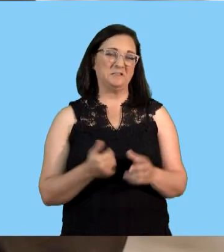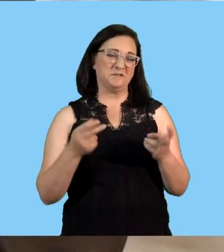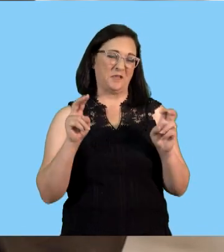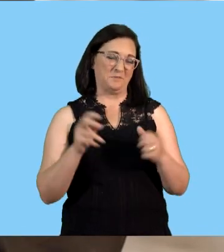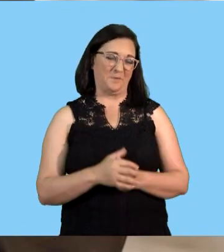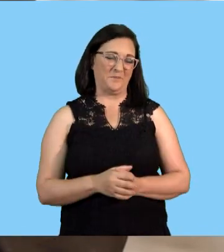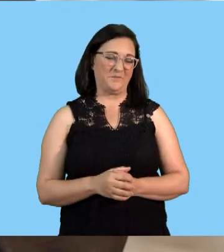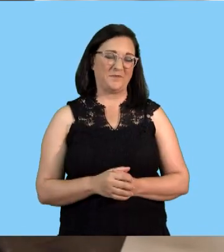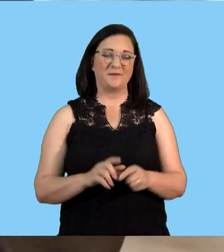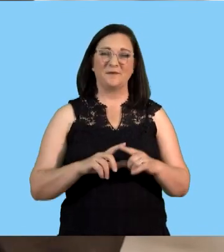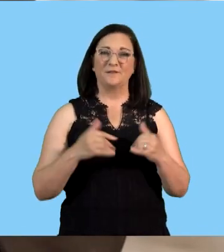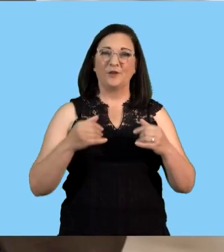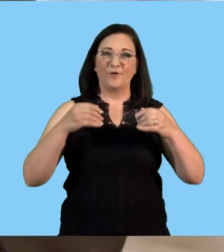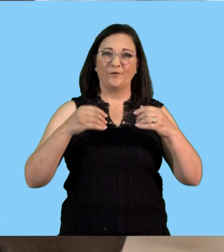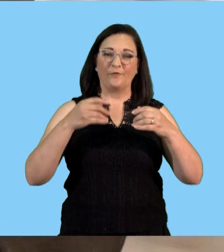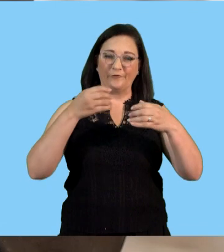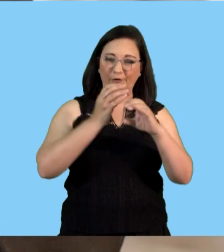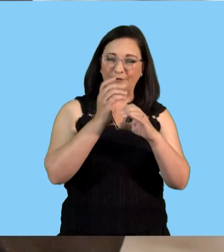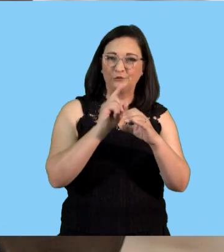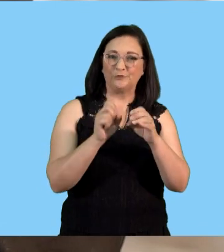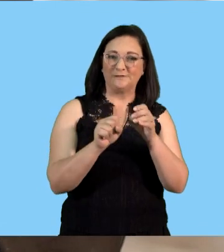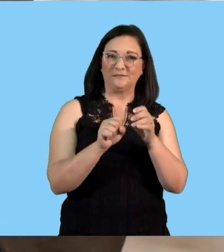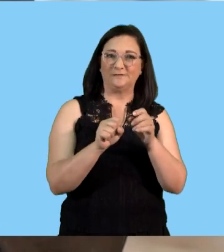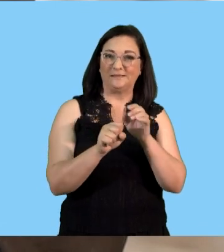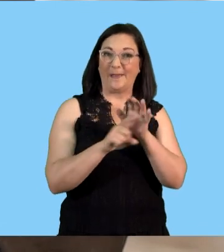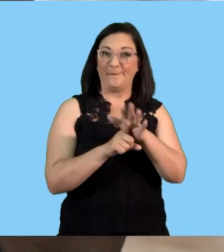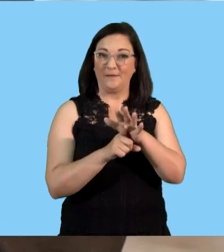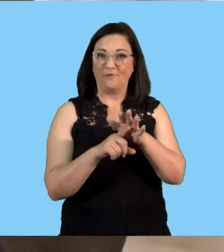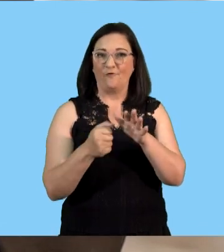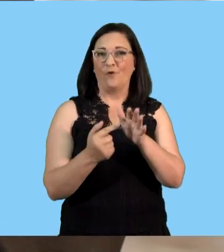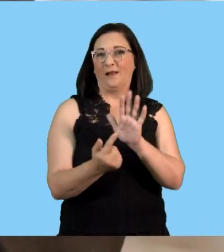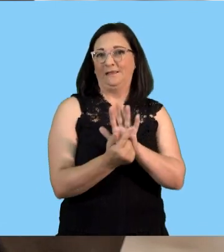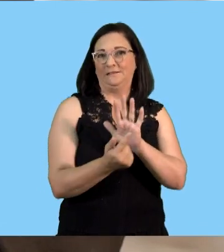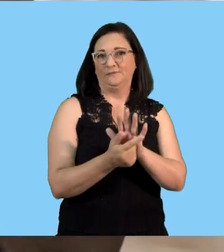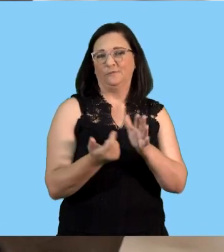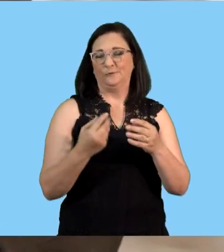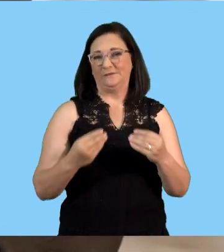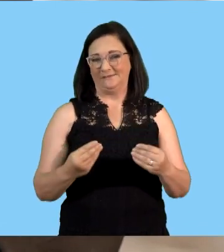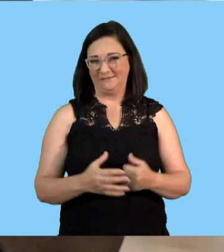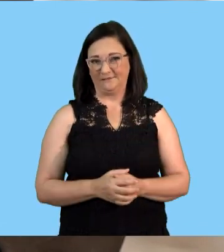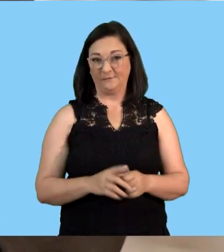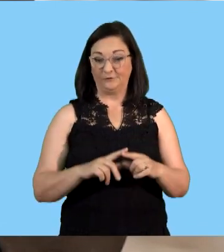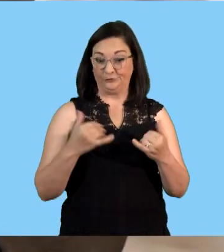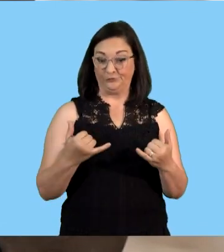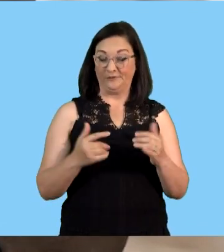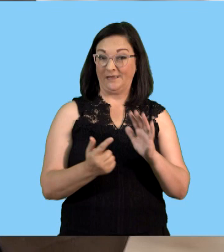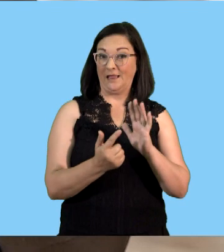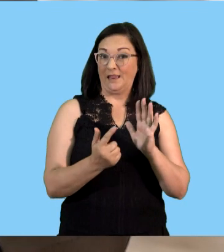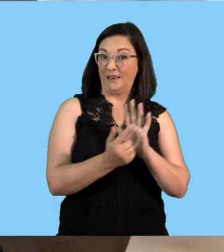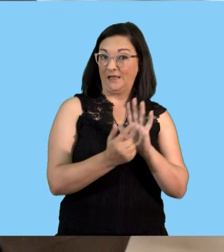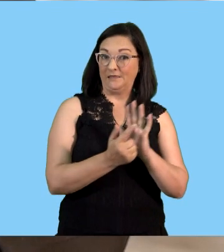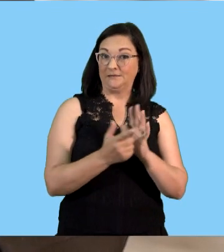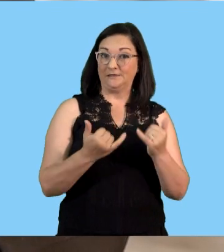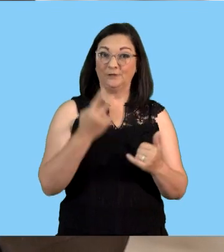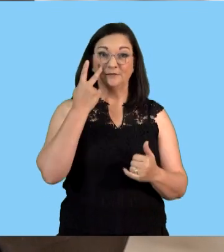subject, and then we'll be focusing on the impact of recent legislation on businesses. And for today's lesson, we are